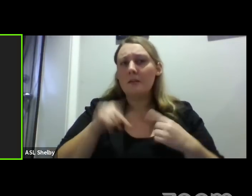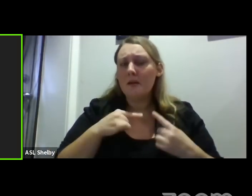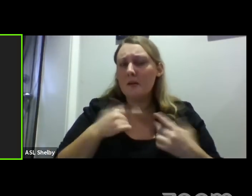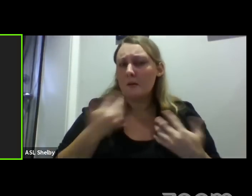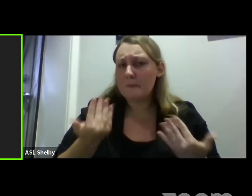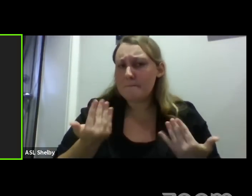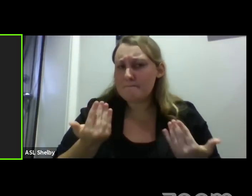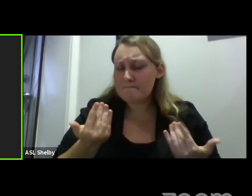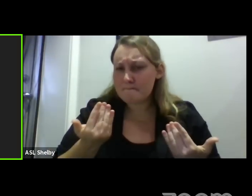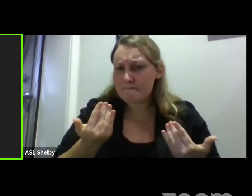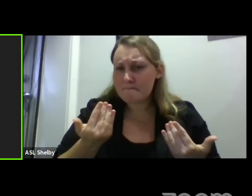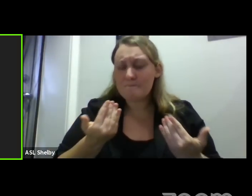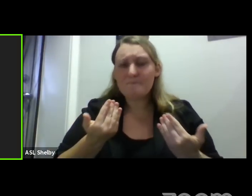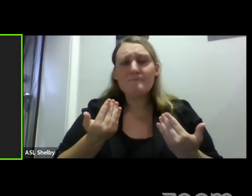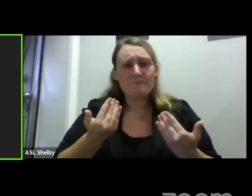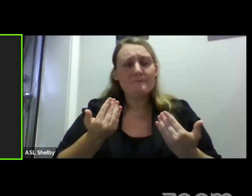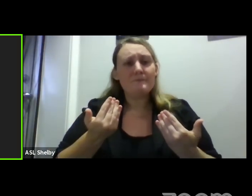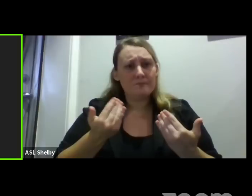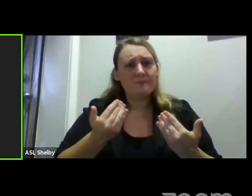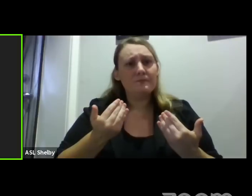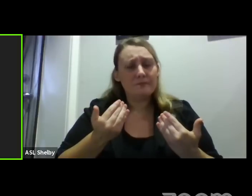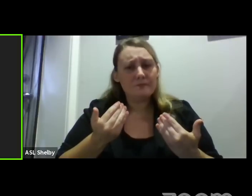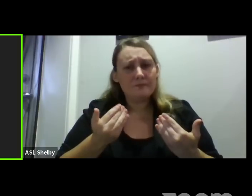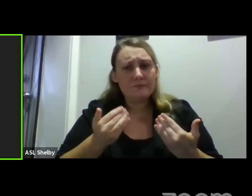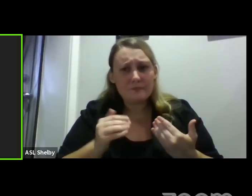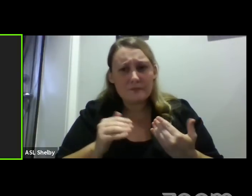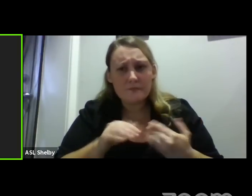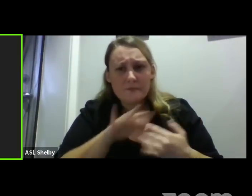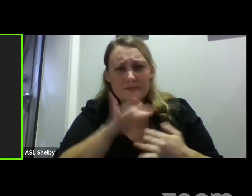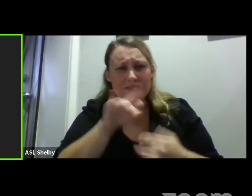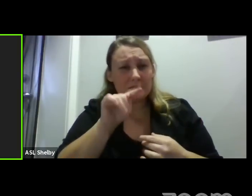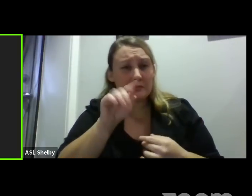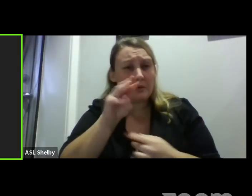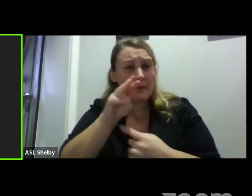the murder of Tony McDade